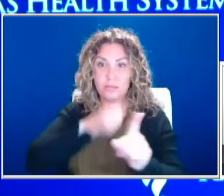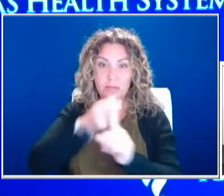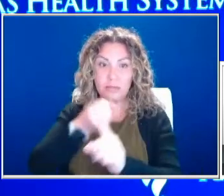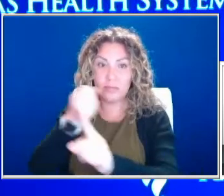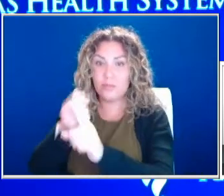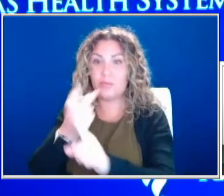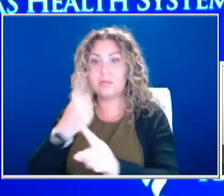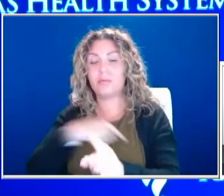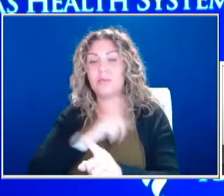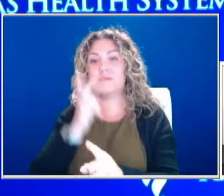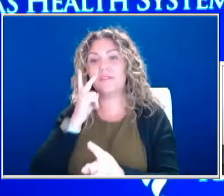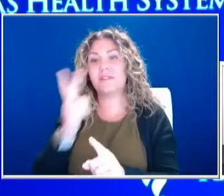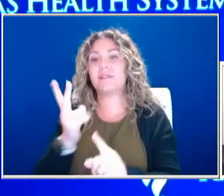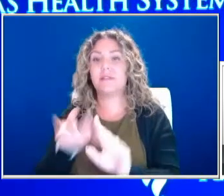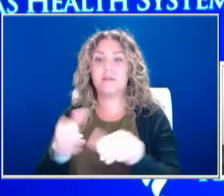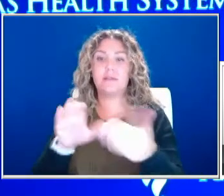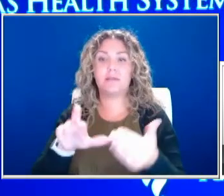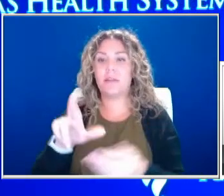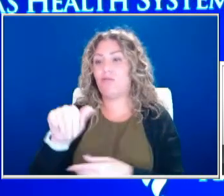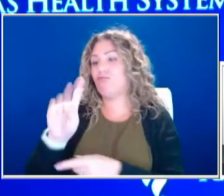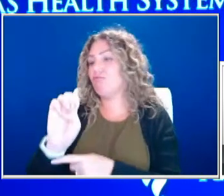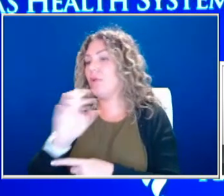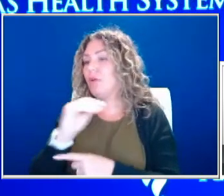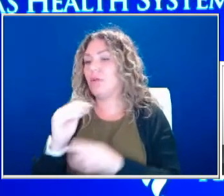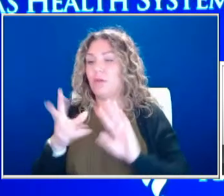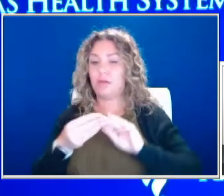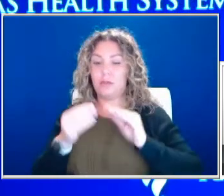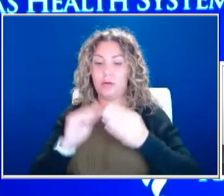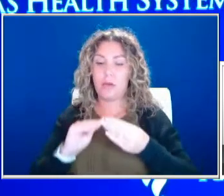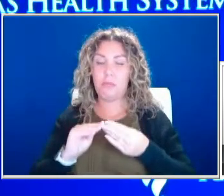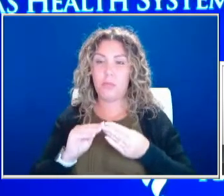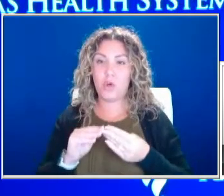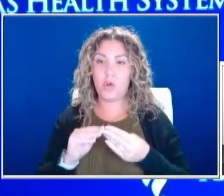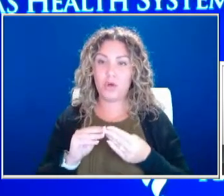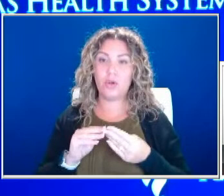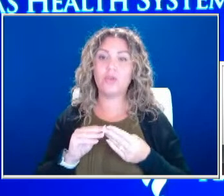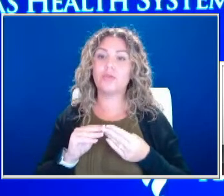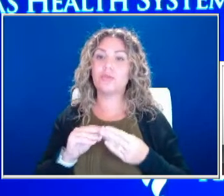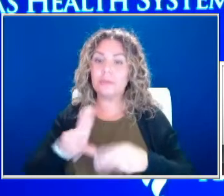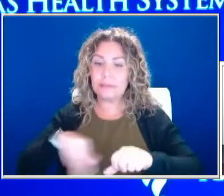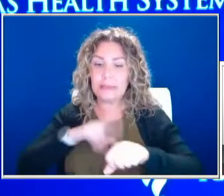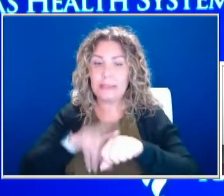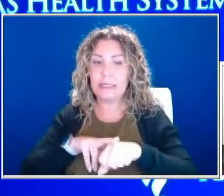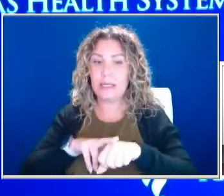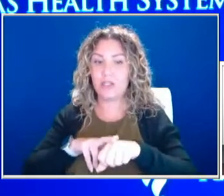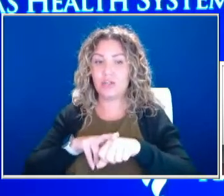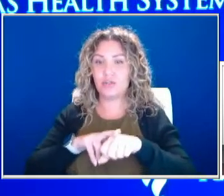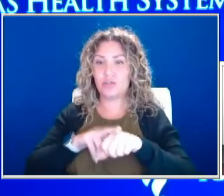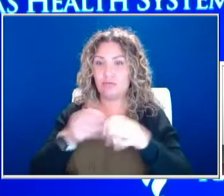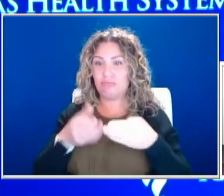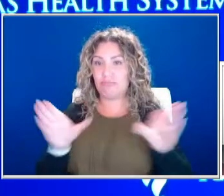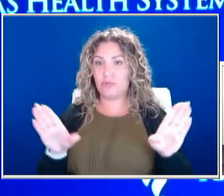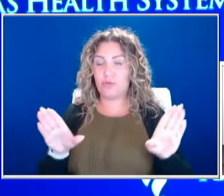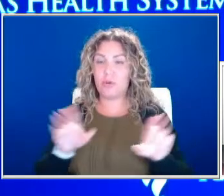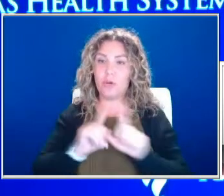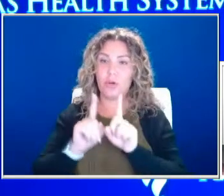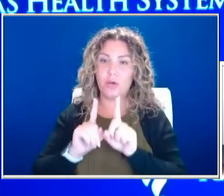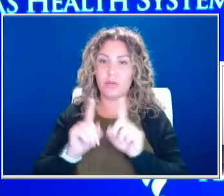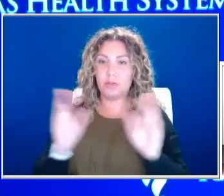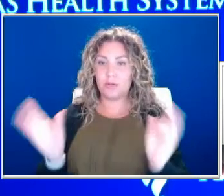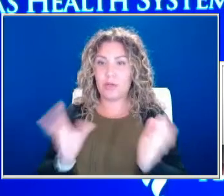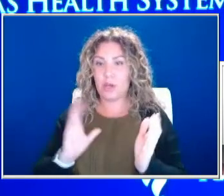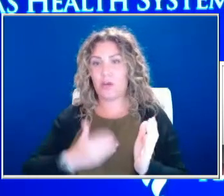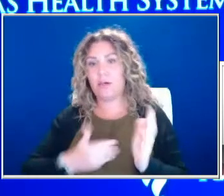death rates and the death numbers in the nation in general, but also here in our state. And